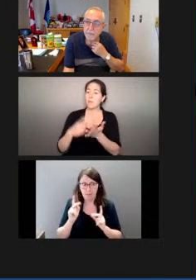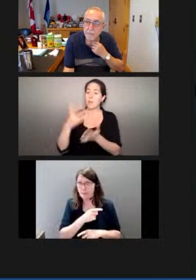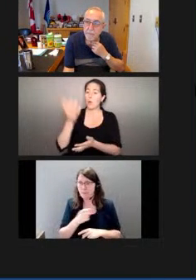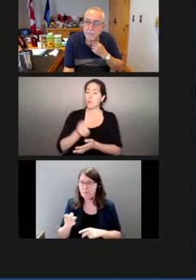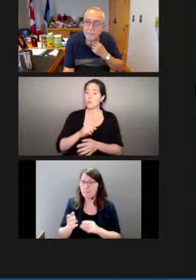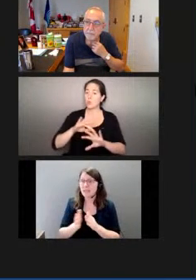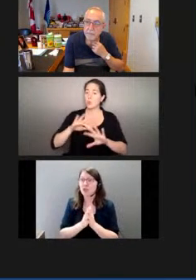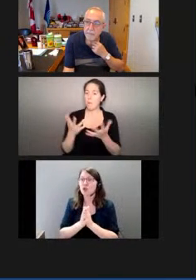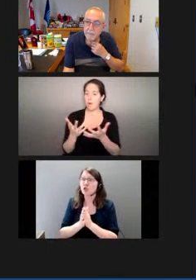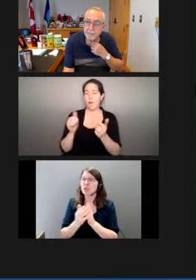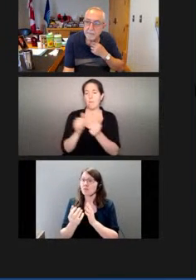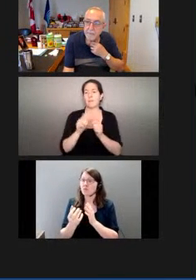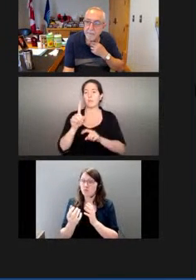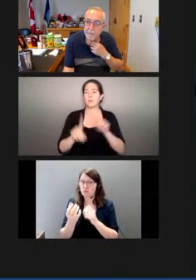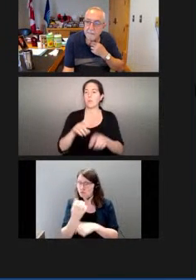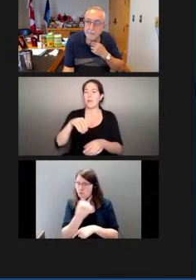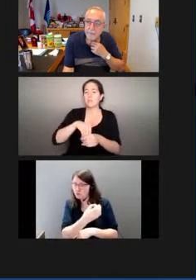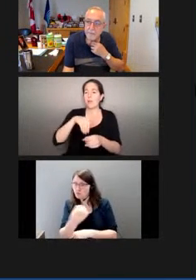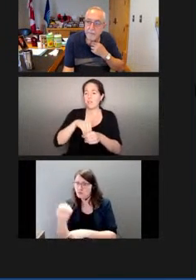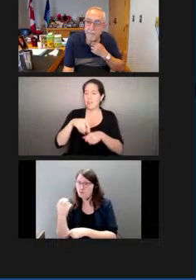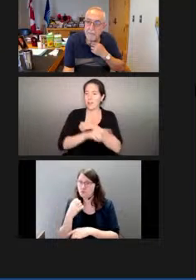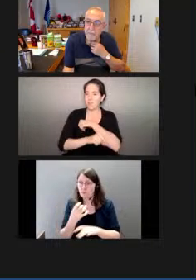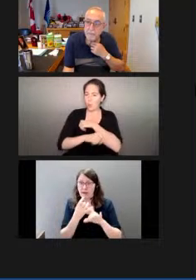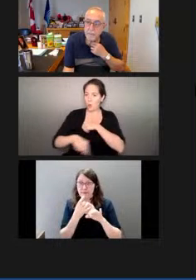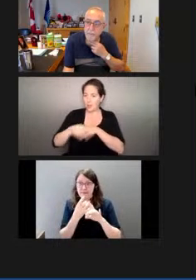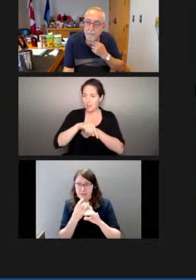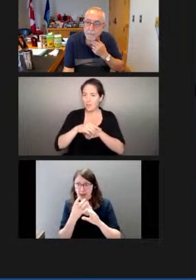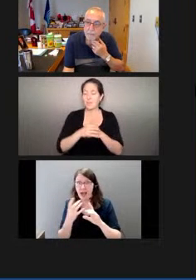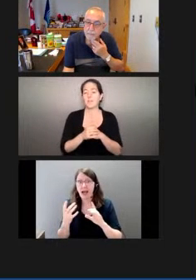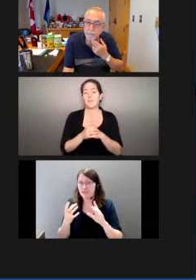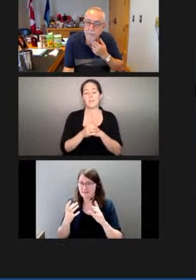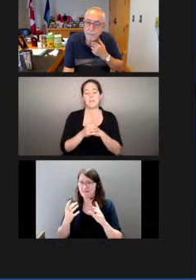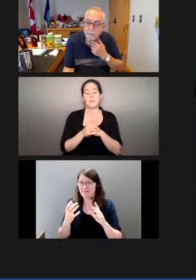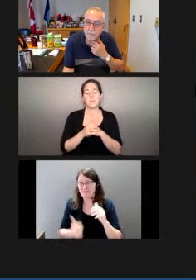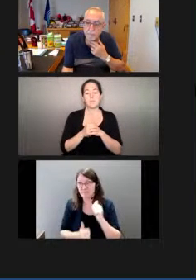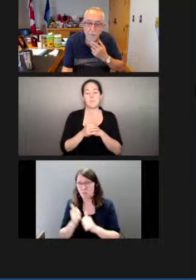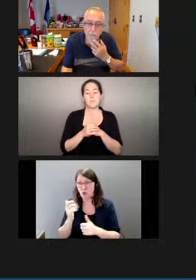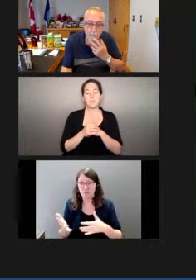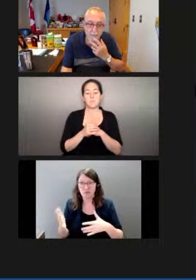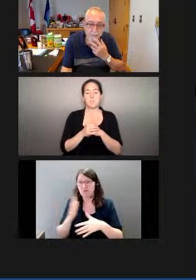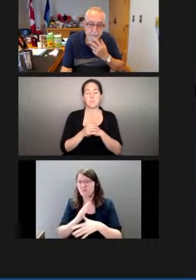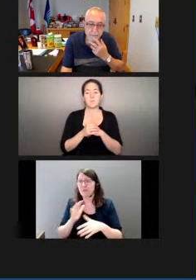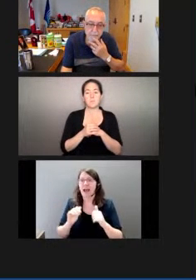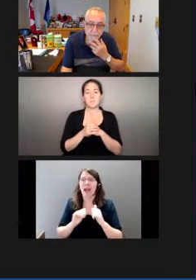ideas and opportunities to improve waste management in city facilities and city operations.